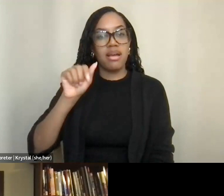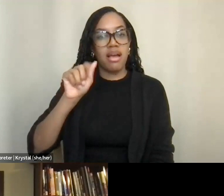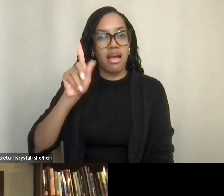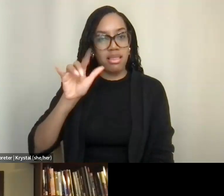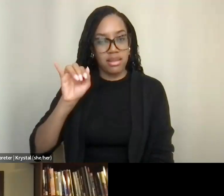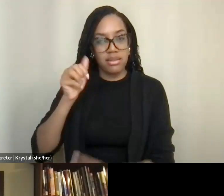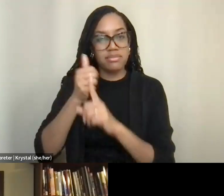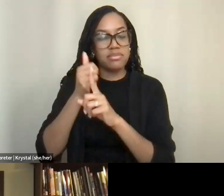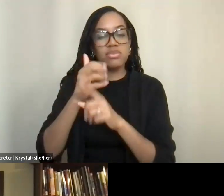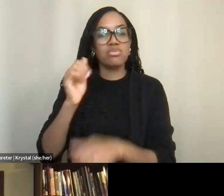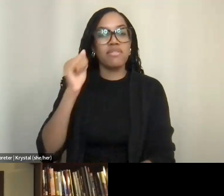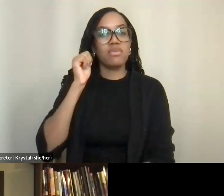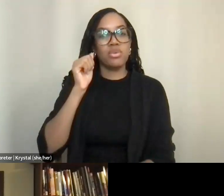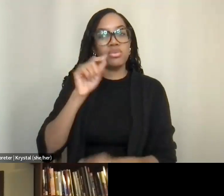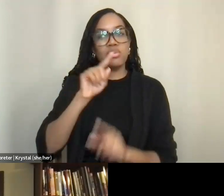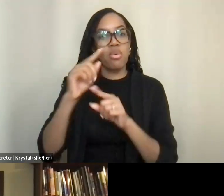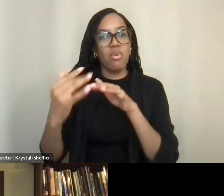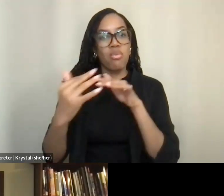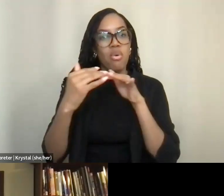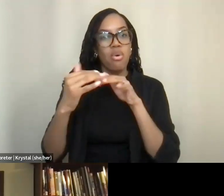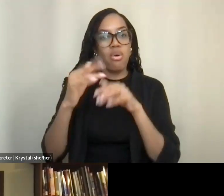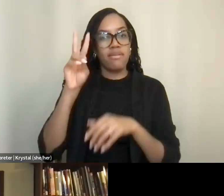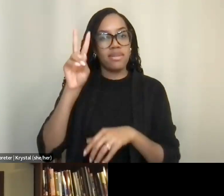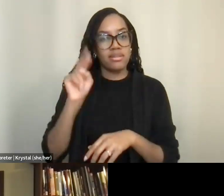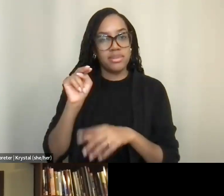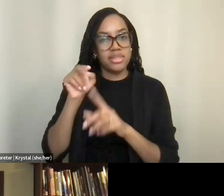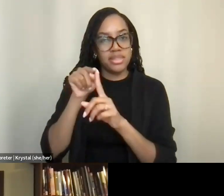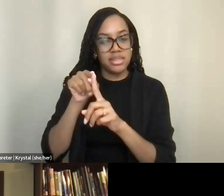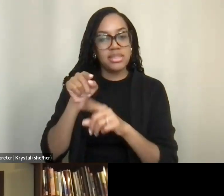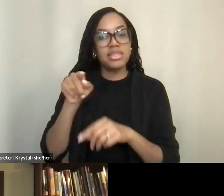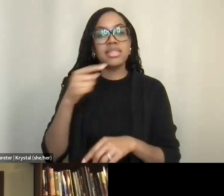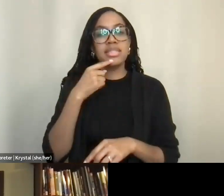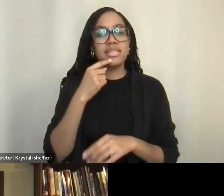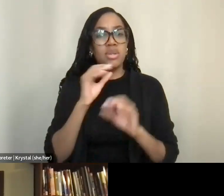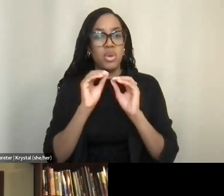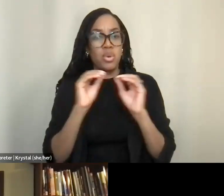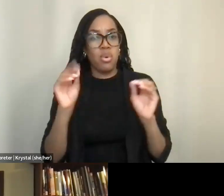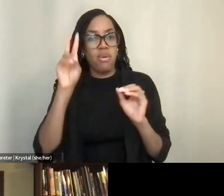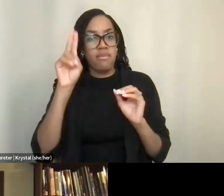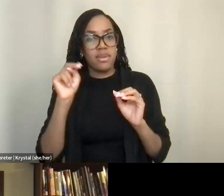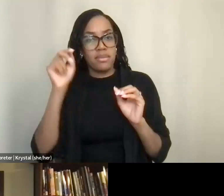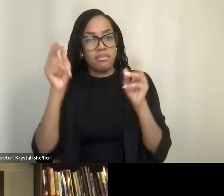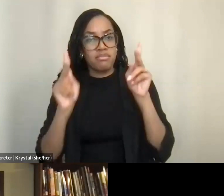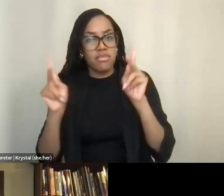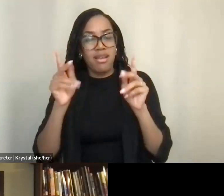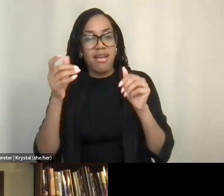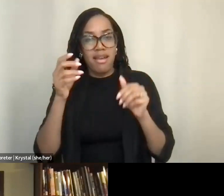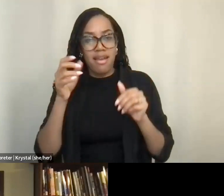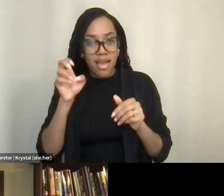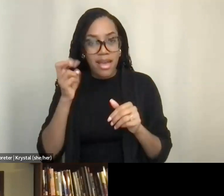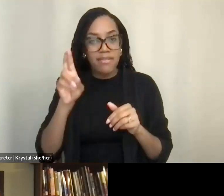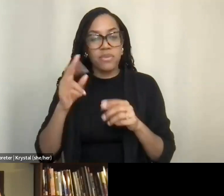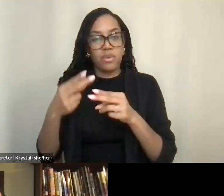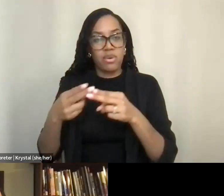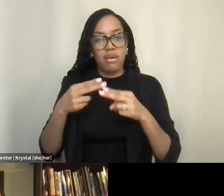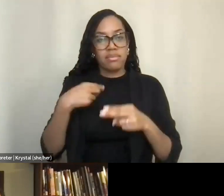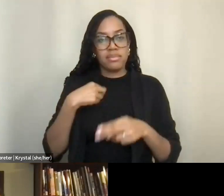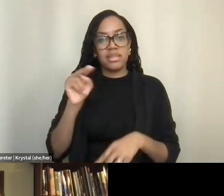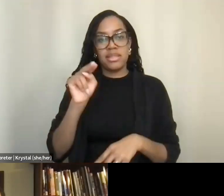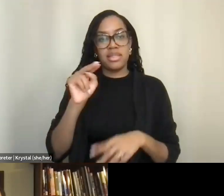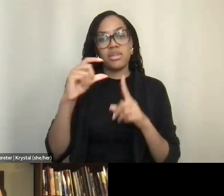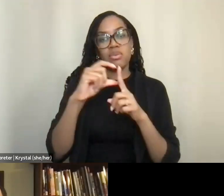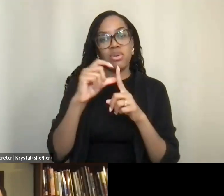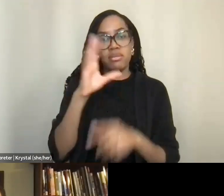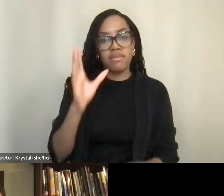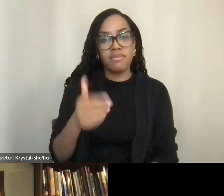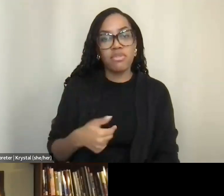Vietnam, said, "No Vietnamese ever called me the N-word," right? My Yeah. fight is right here at home, and we need to start